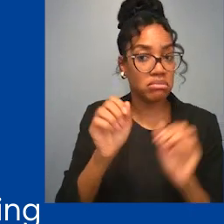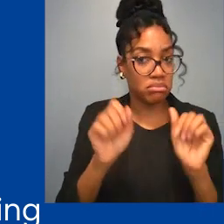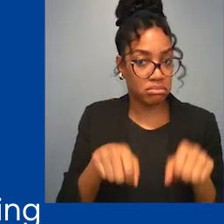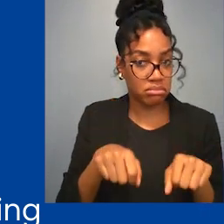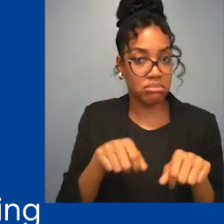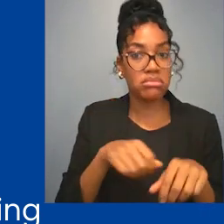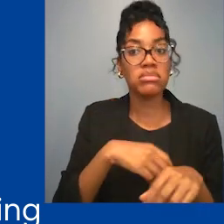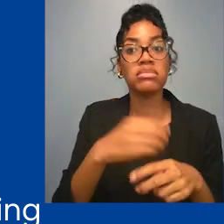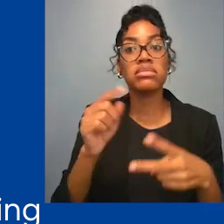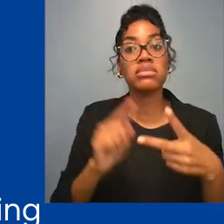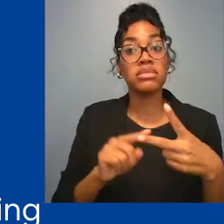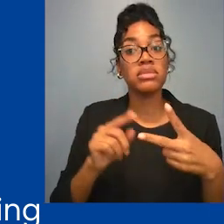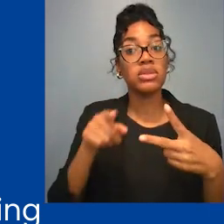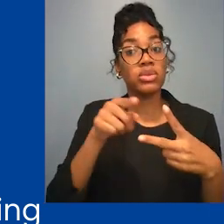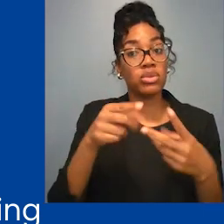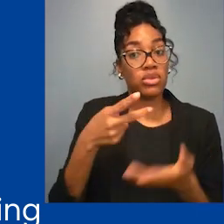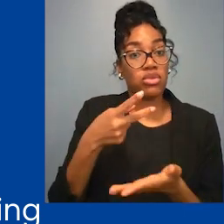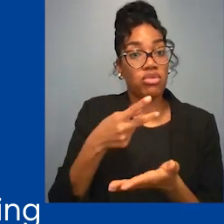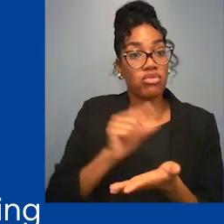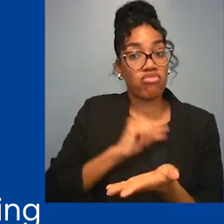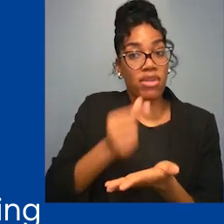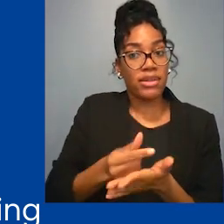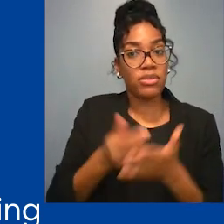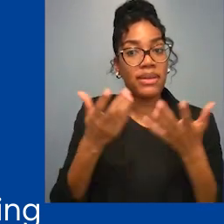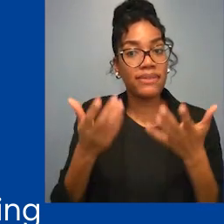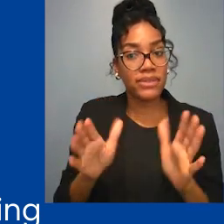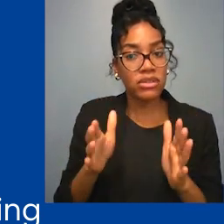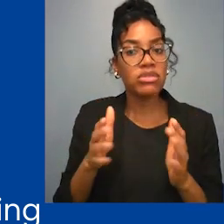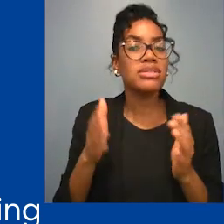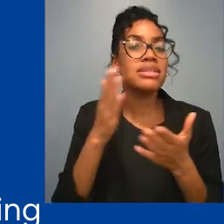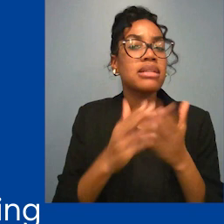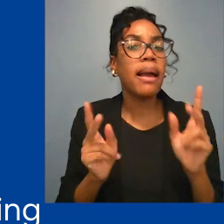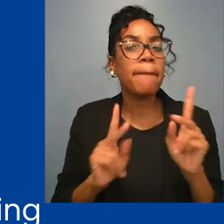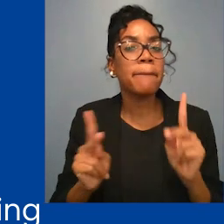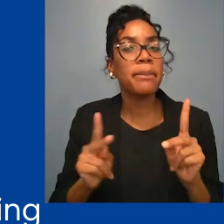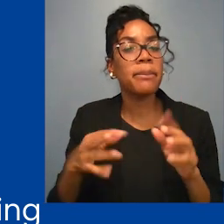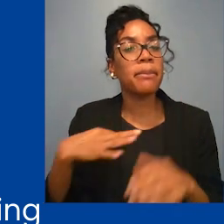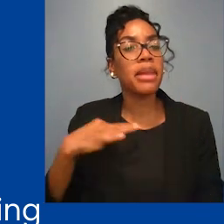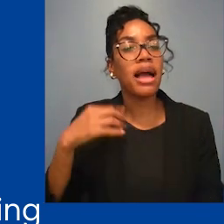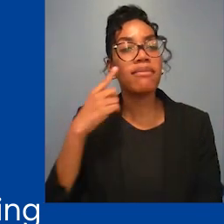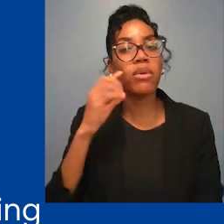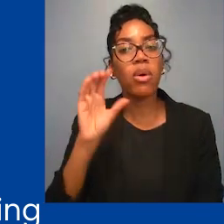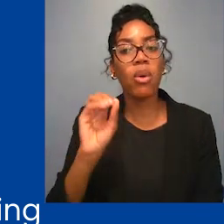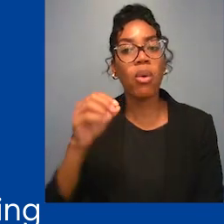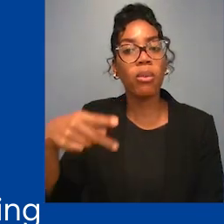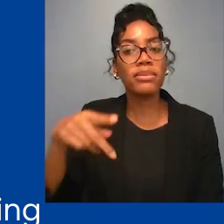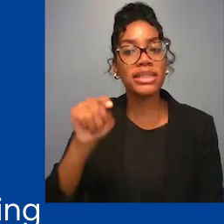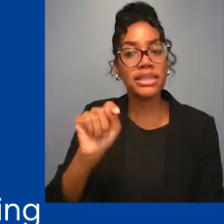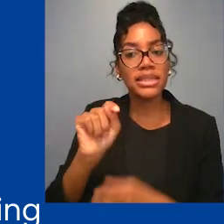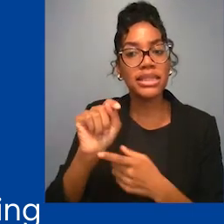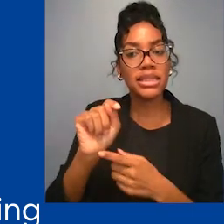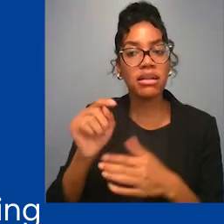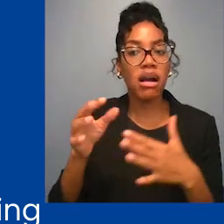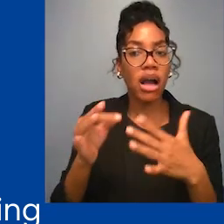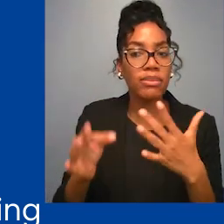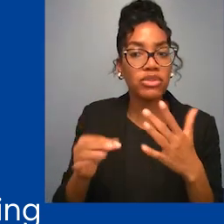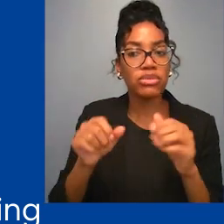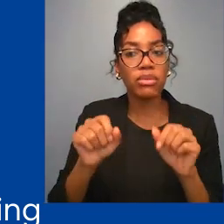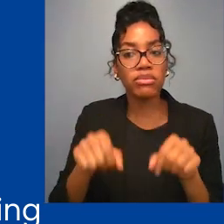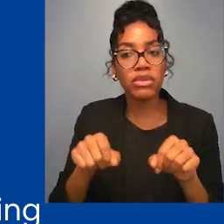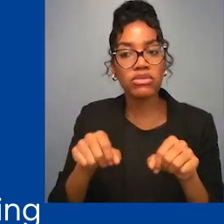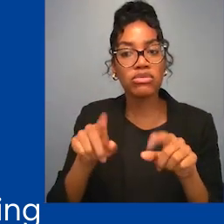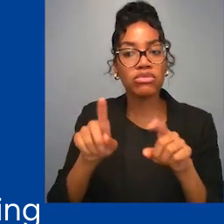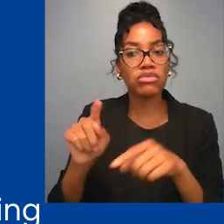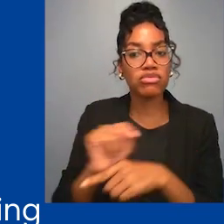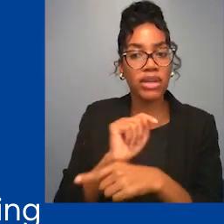of our students opt to do the optional practical training extension, or OPT. If you are looking into applying to this